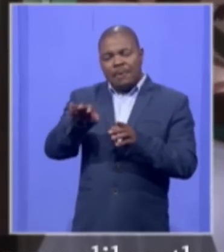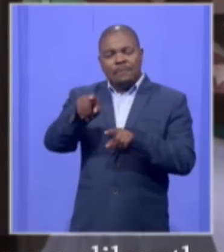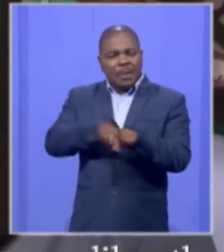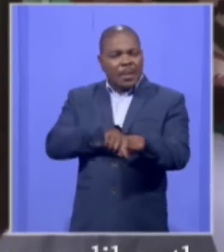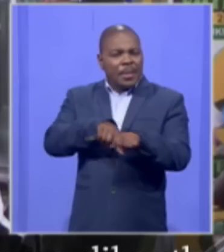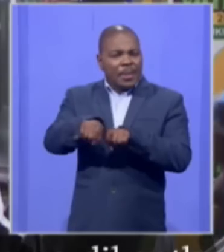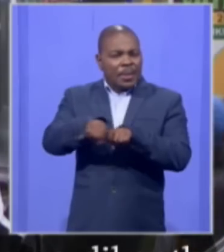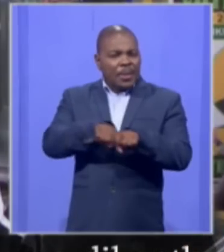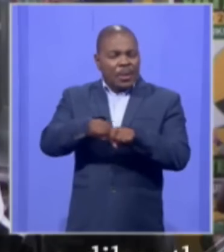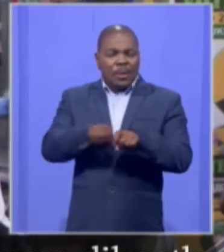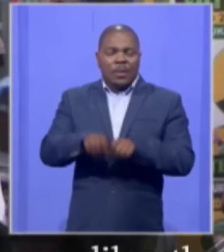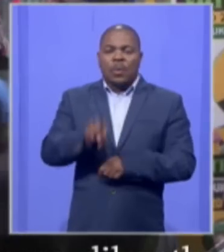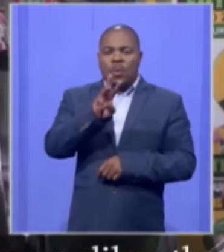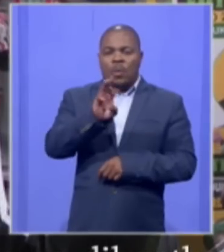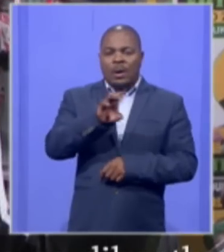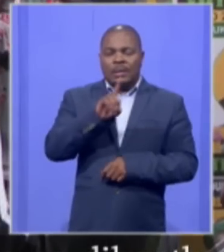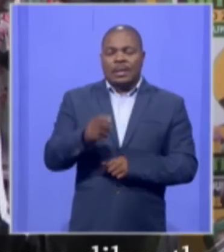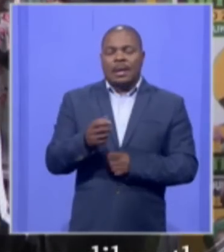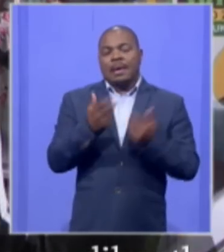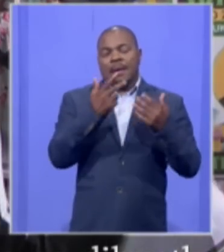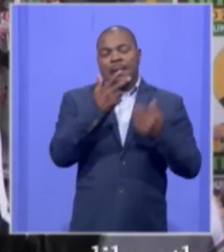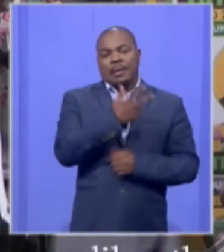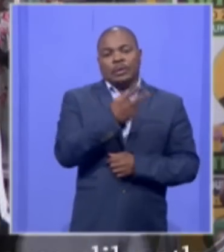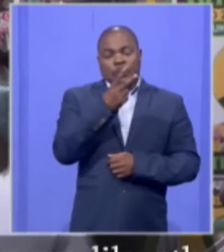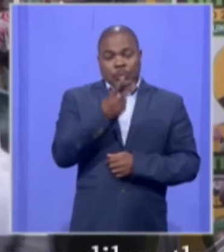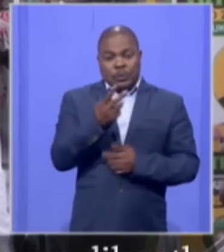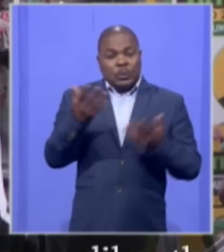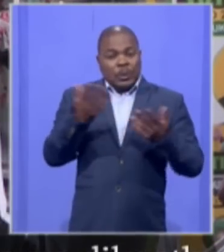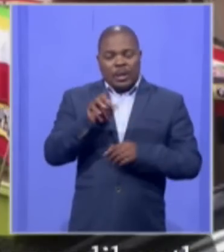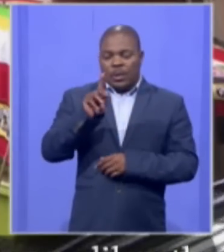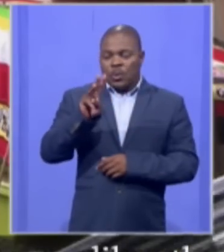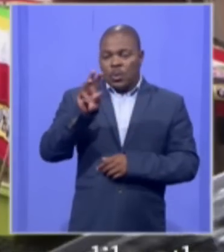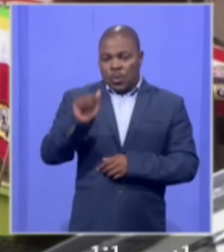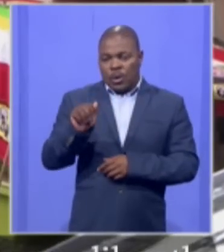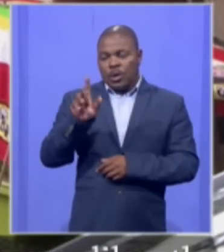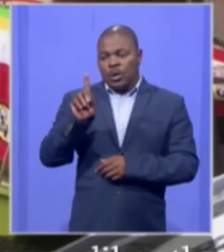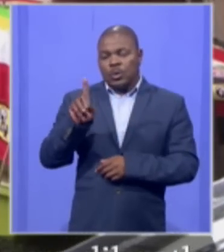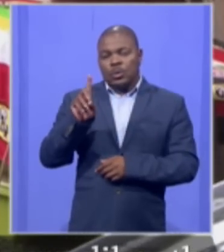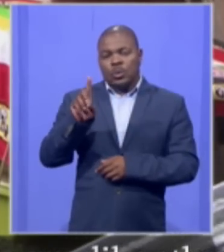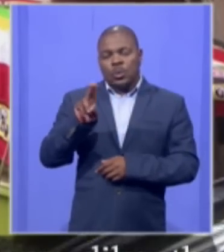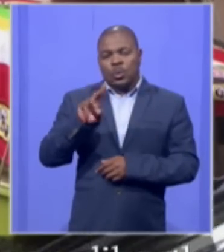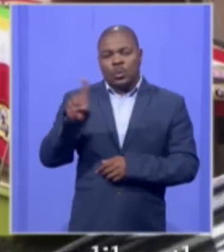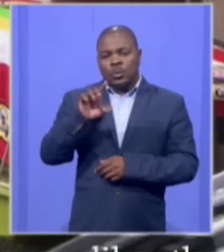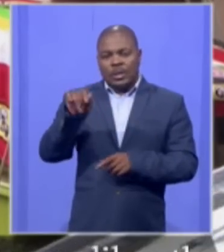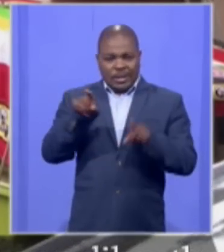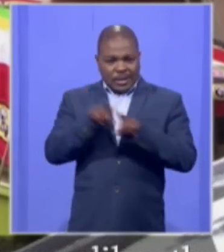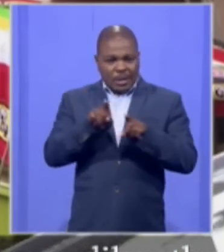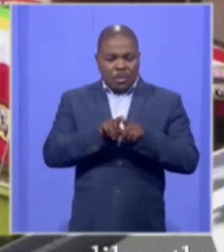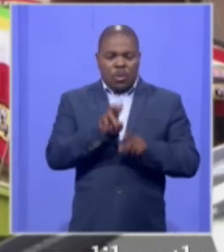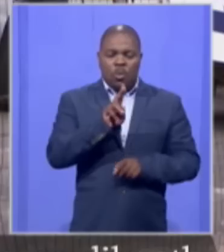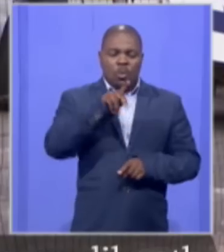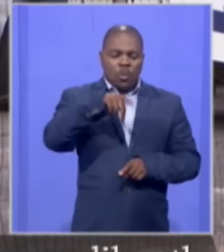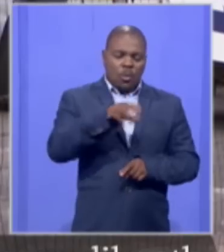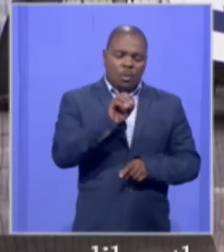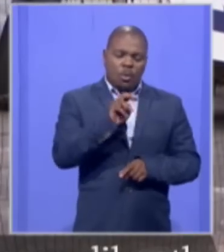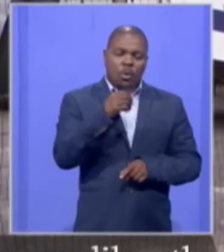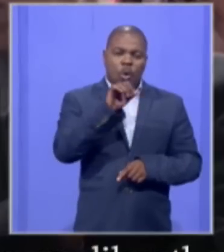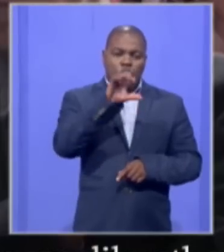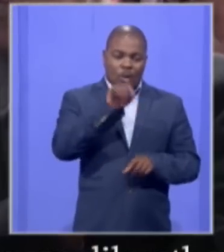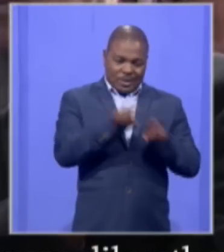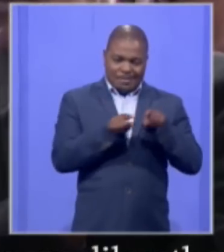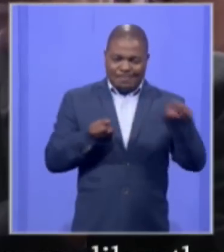ya bo 28 ka masepaleng wa KwaDukuza go tile ya 12 ka masepaleng wa selegae wa Uphongolo. We were